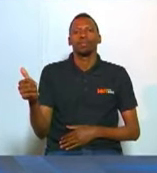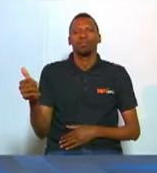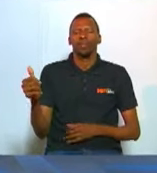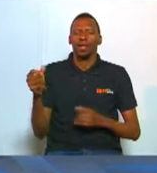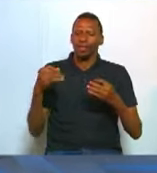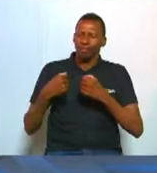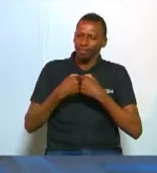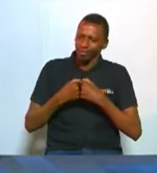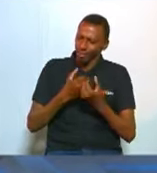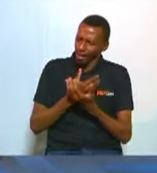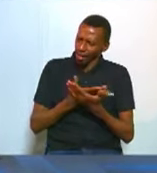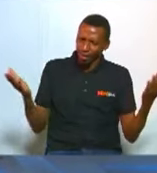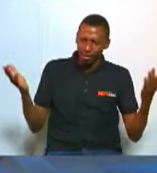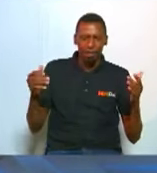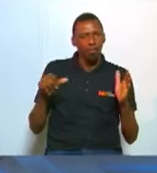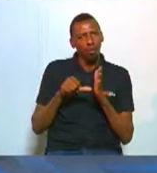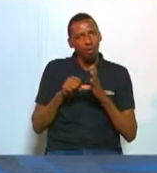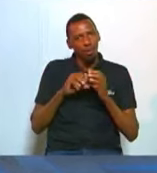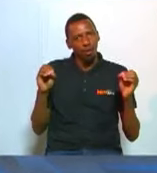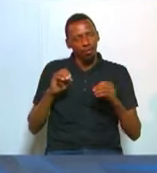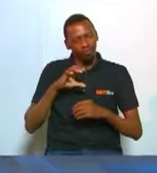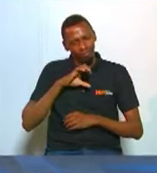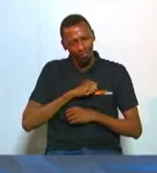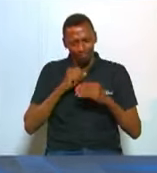Hallelujah. Commitment.